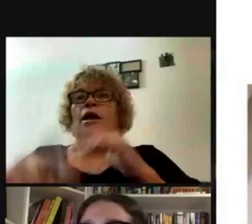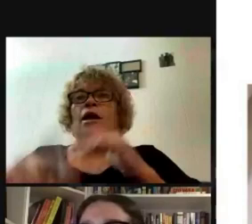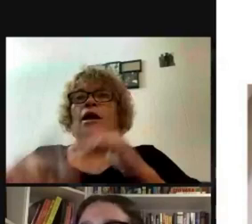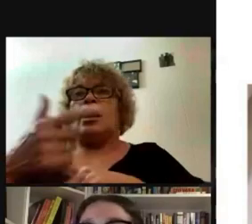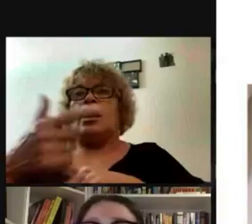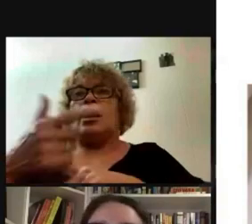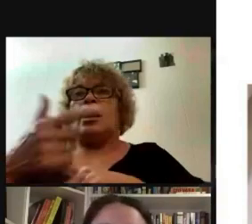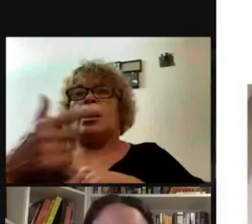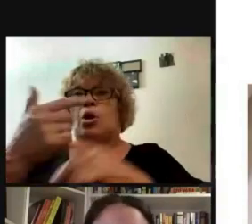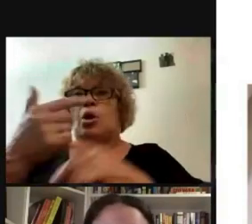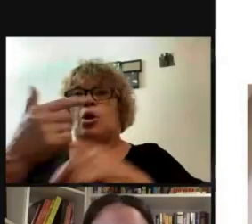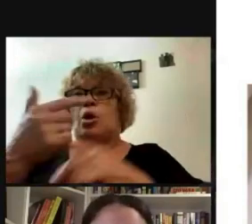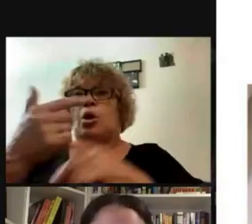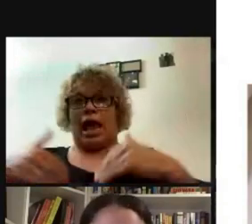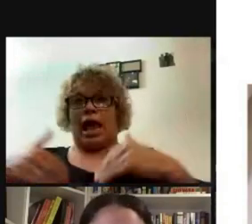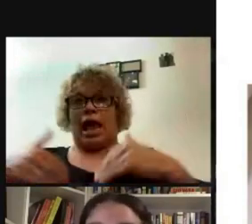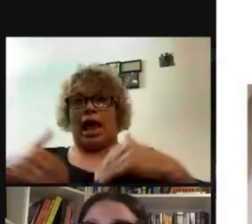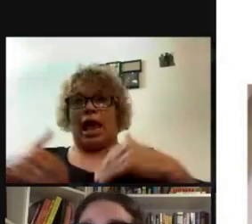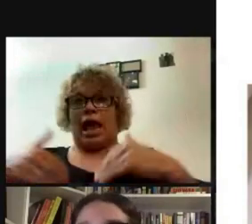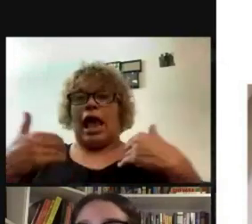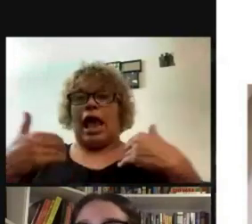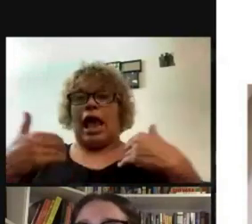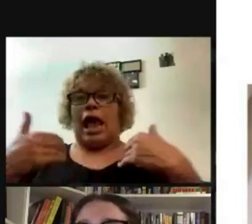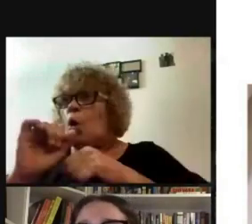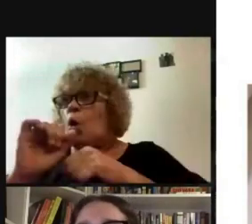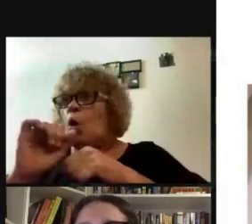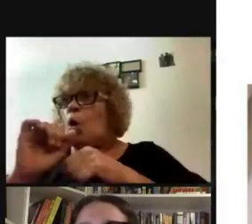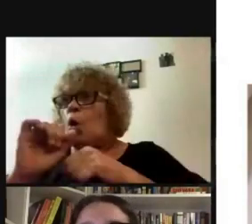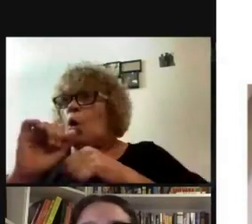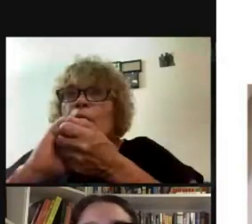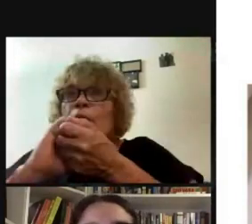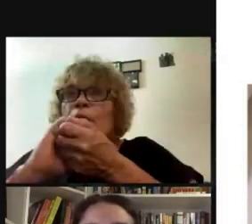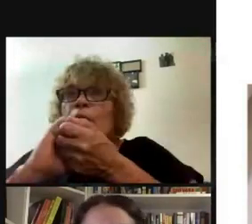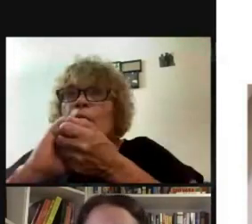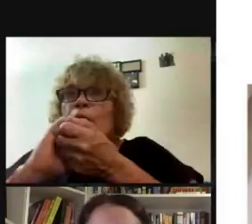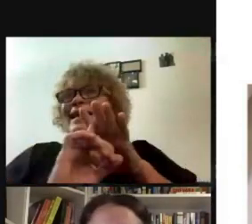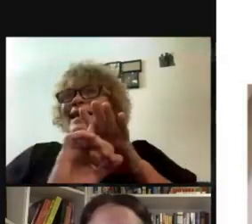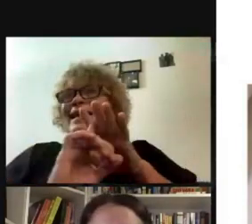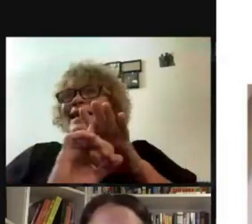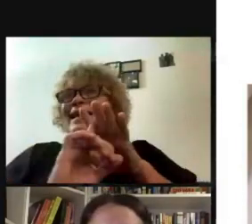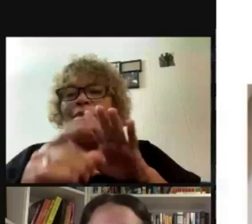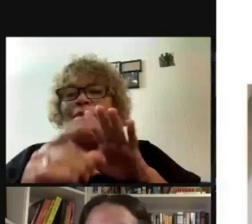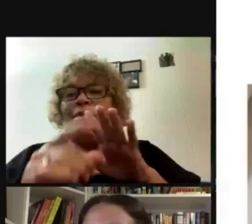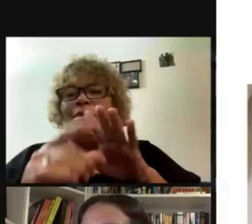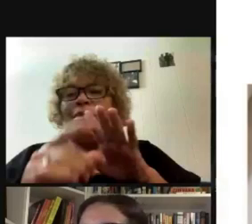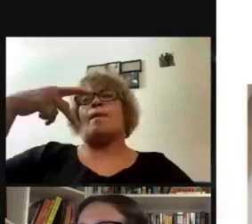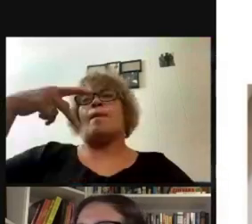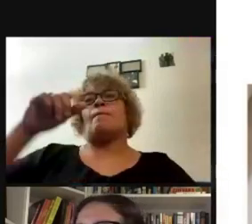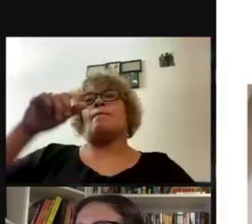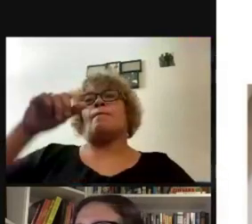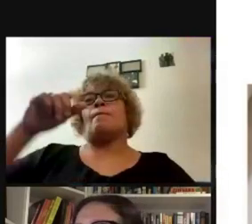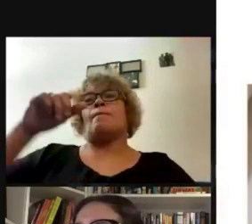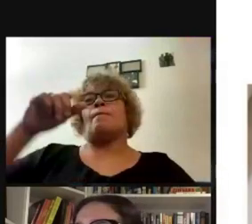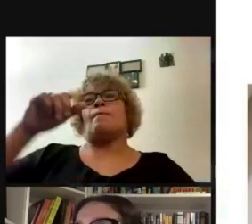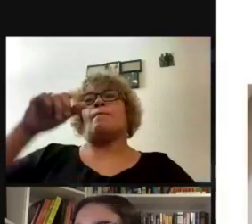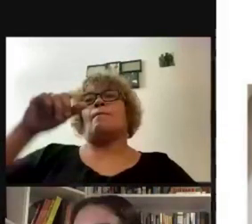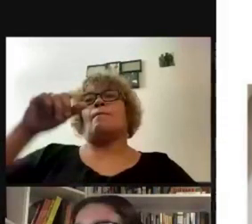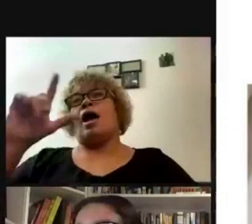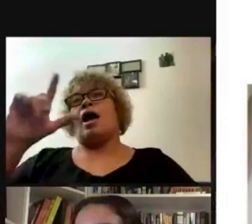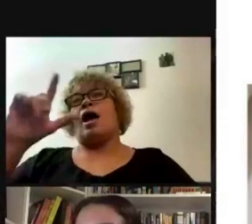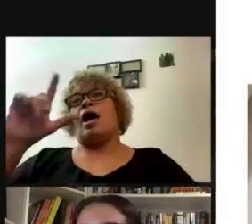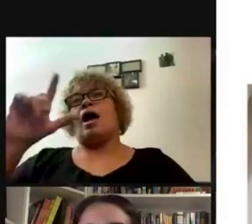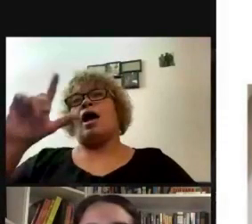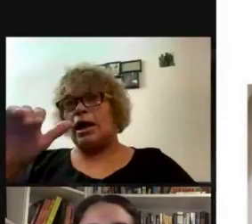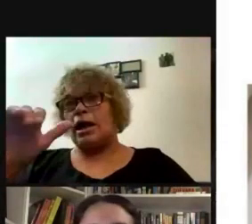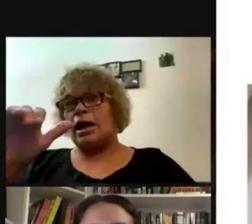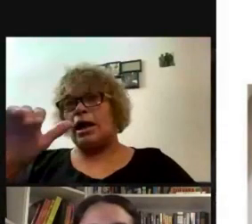youths collaborated together to escape from Pacific Colony. And in a